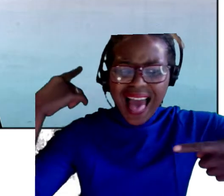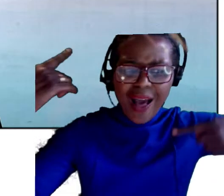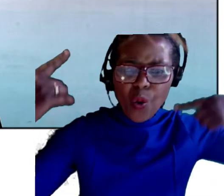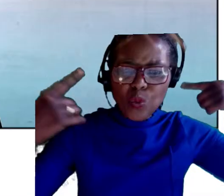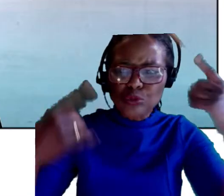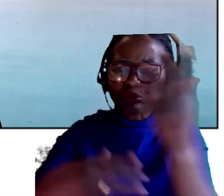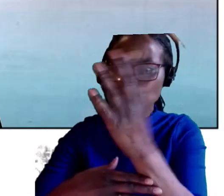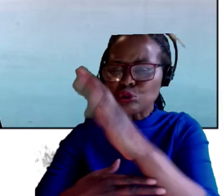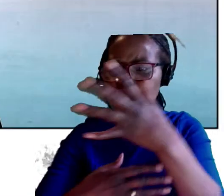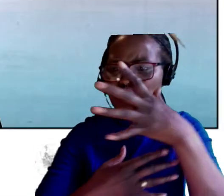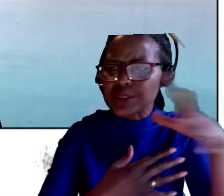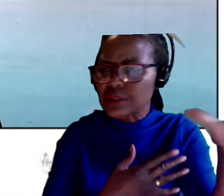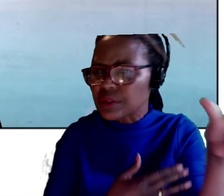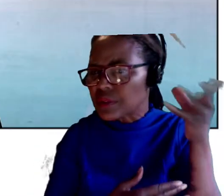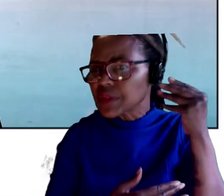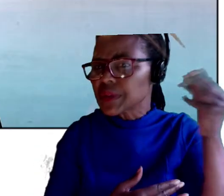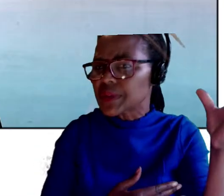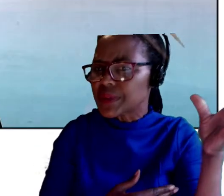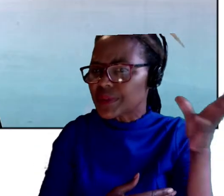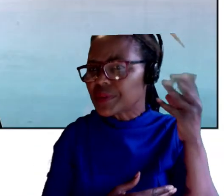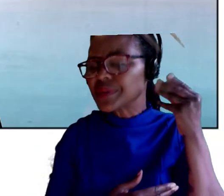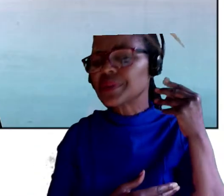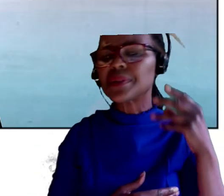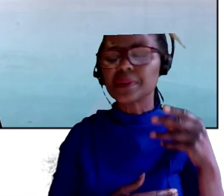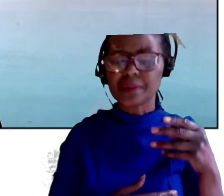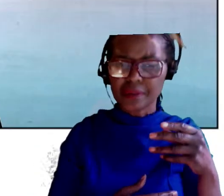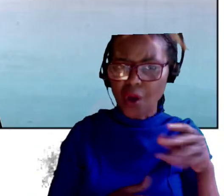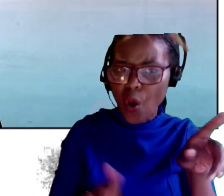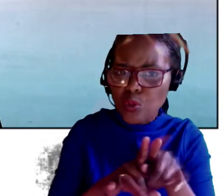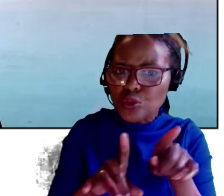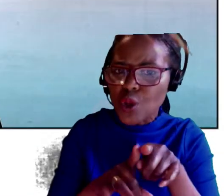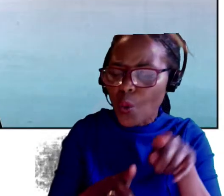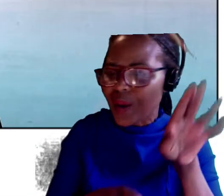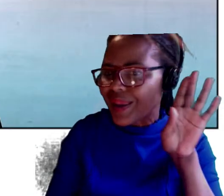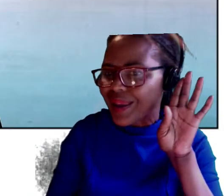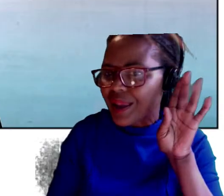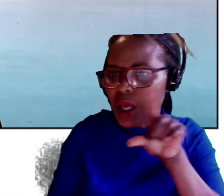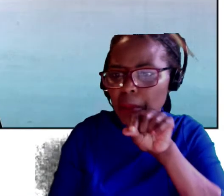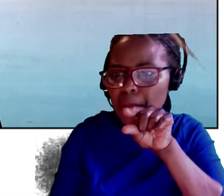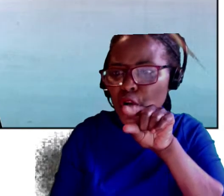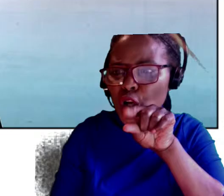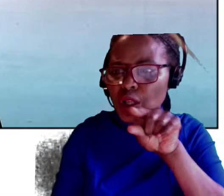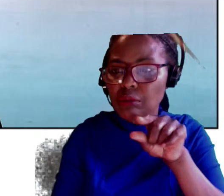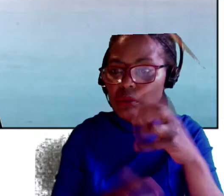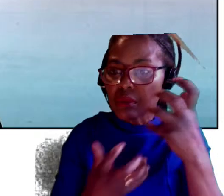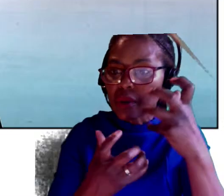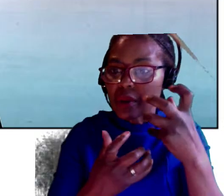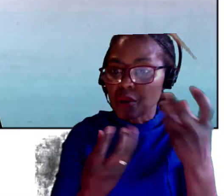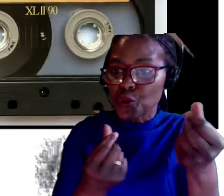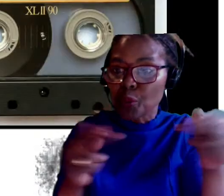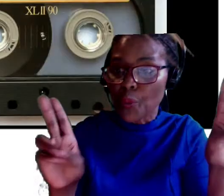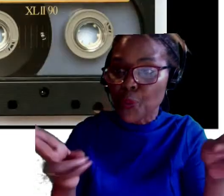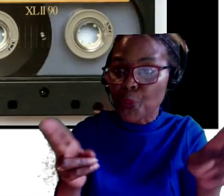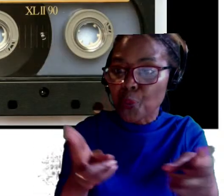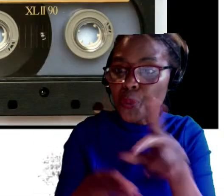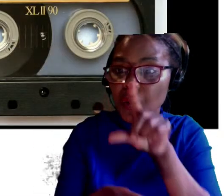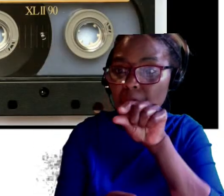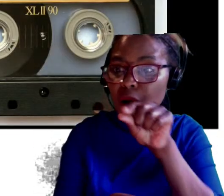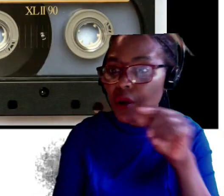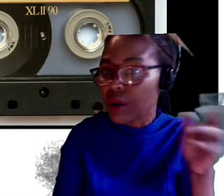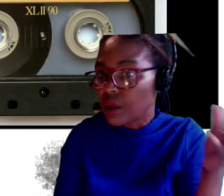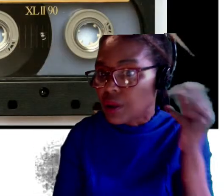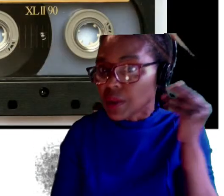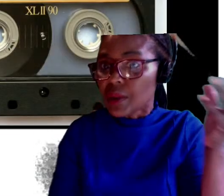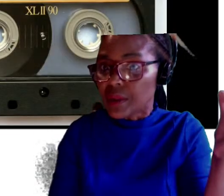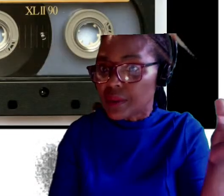including that haunting song of an endangered whistling bird. But it's always been the case, for me, that